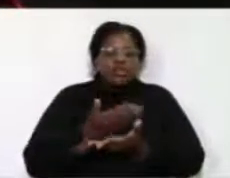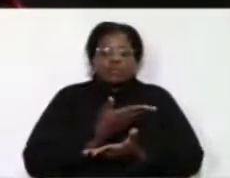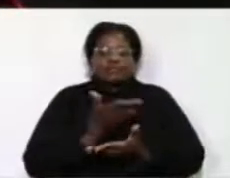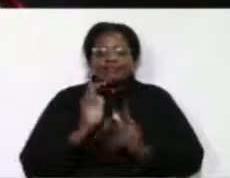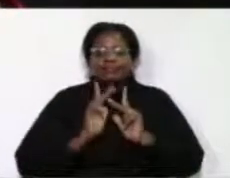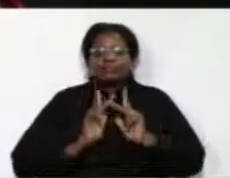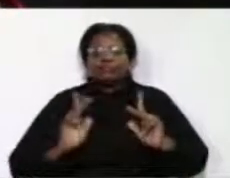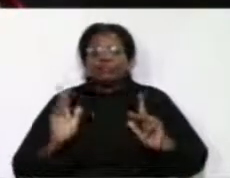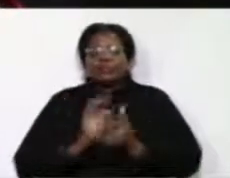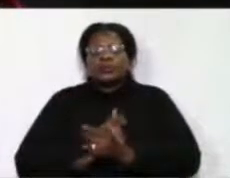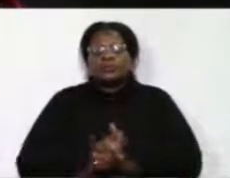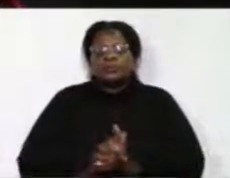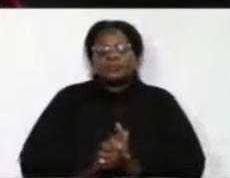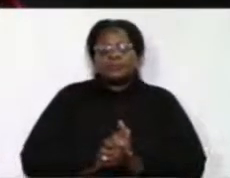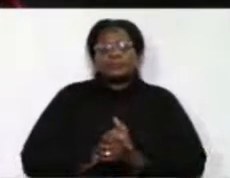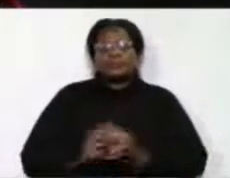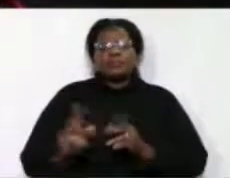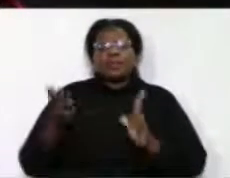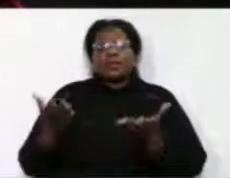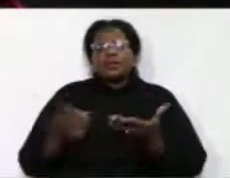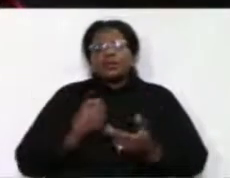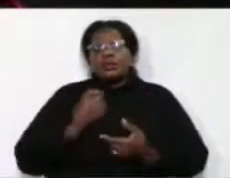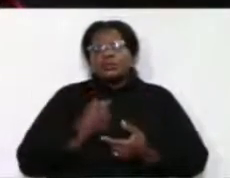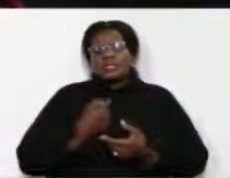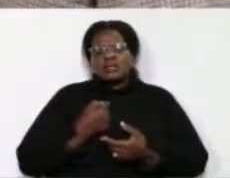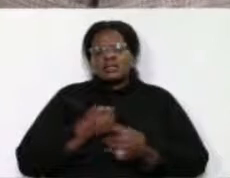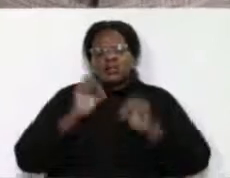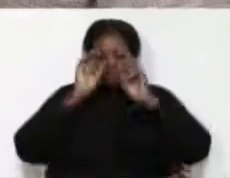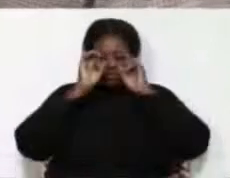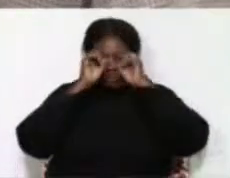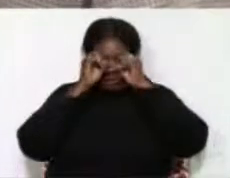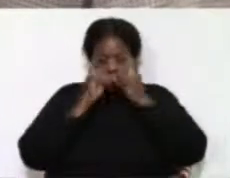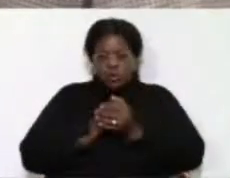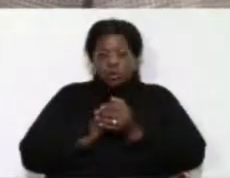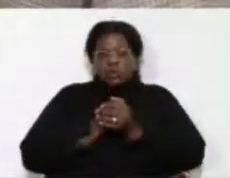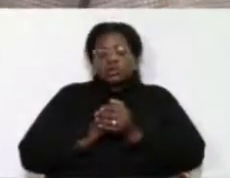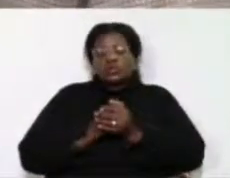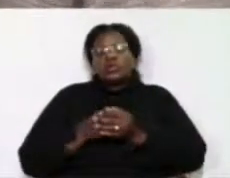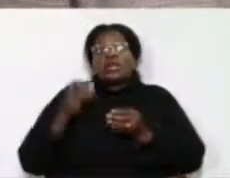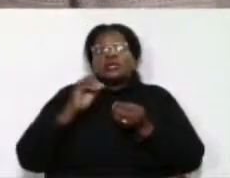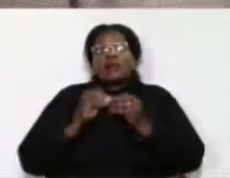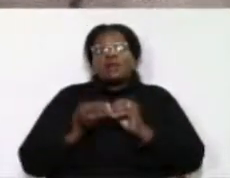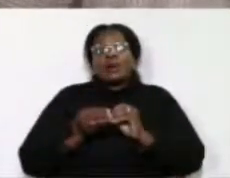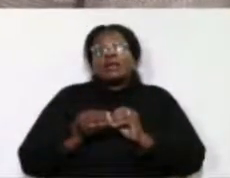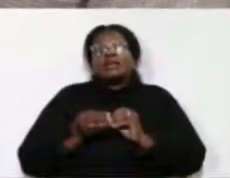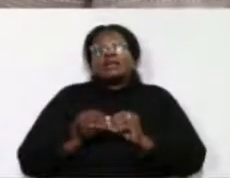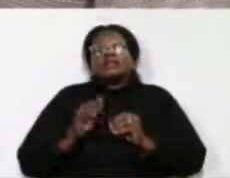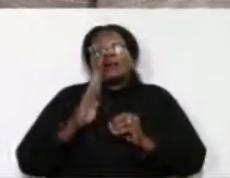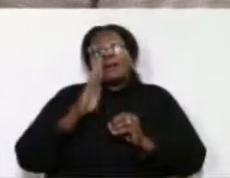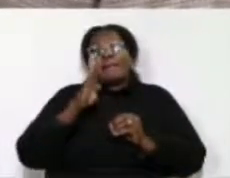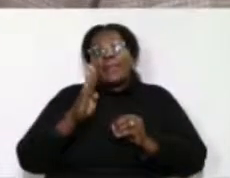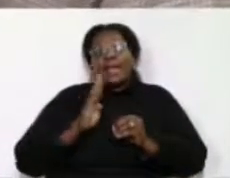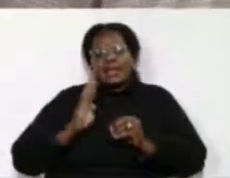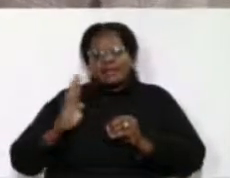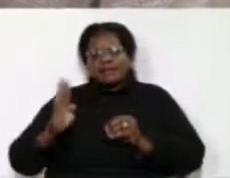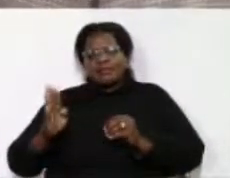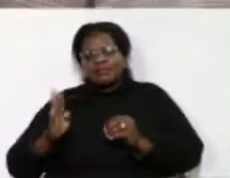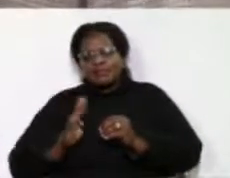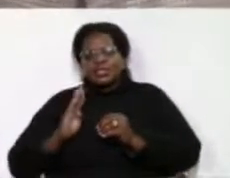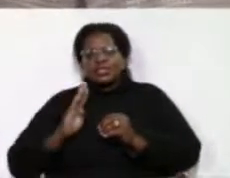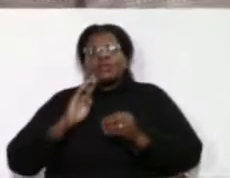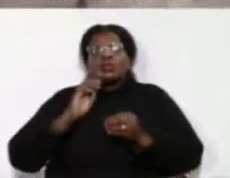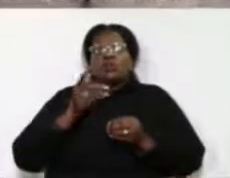Delta Airlines and Google, and these numbers are actually billions, not millions. They just write this, but really they